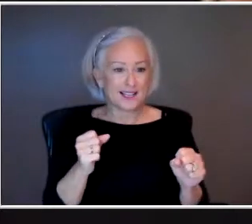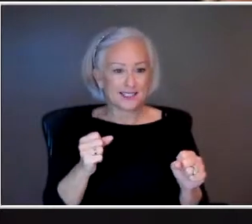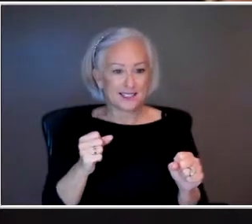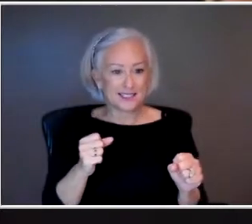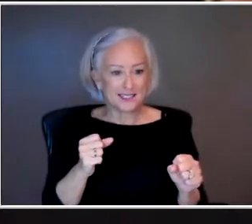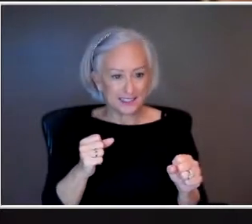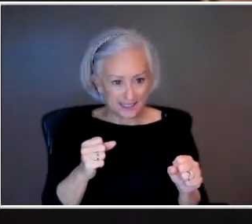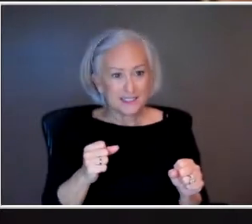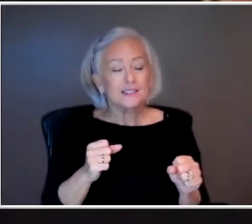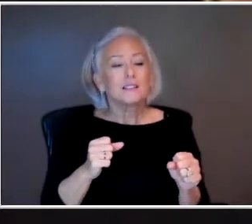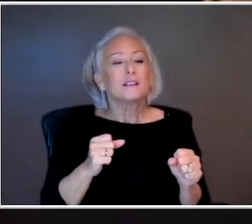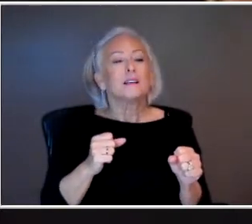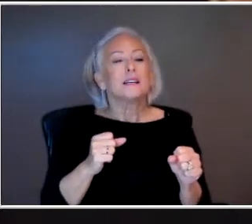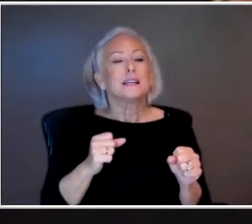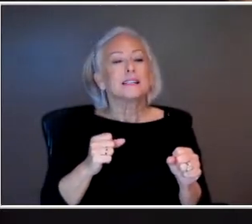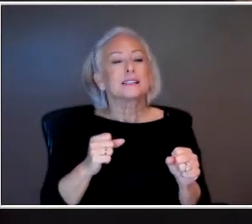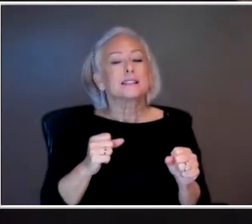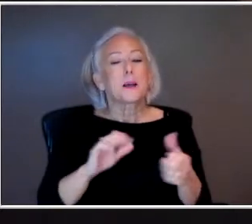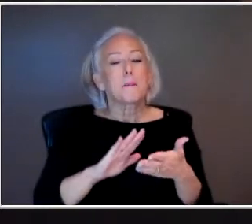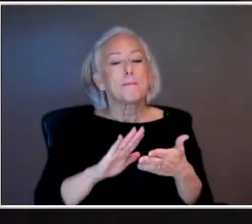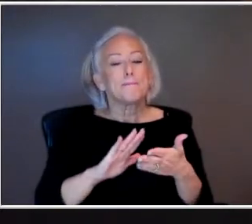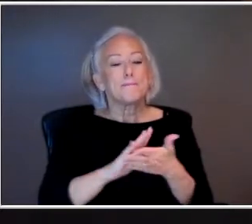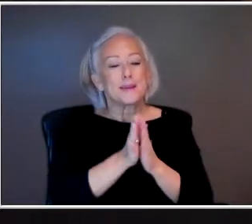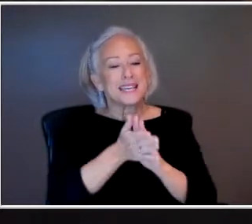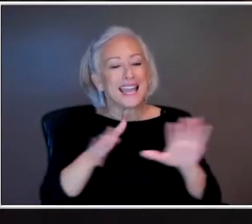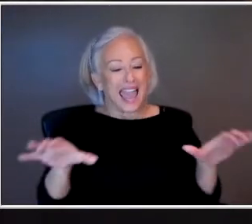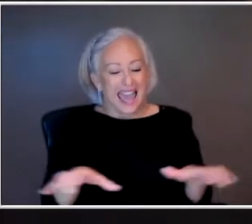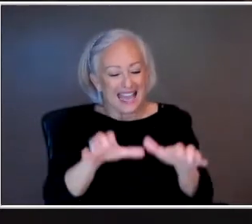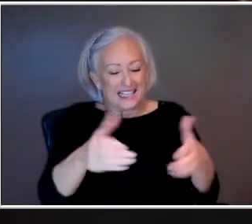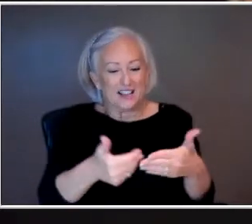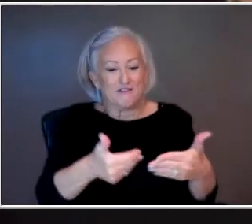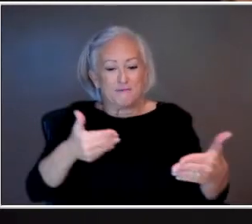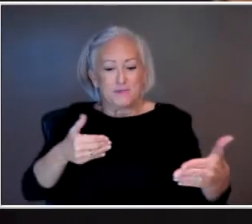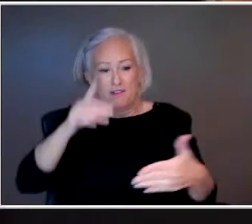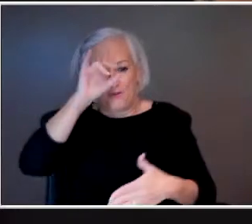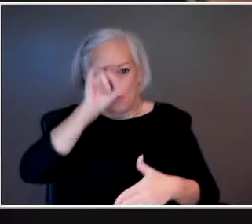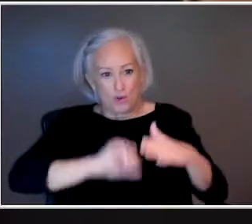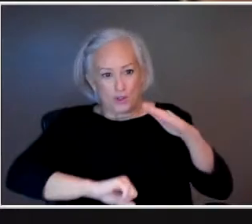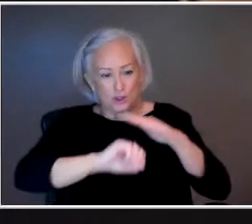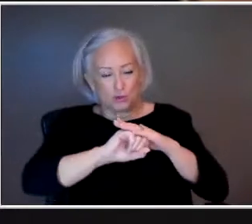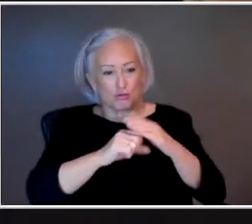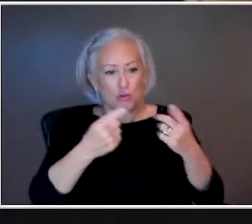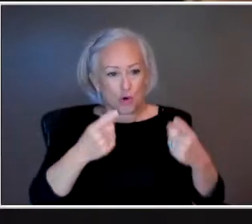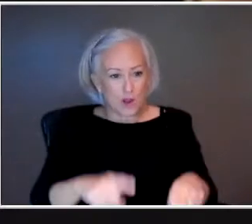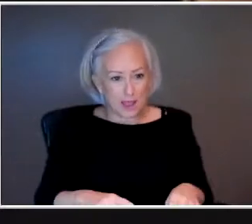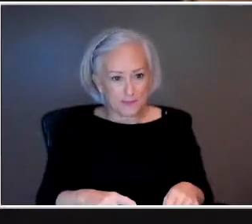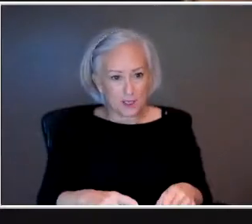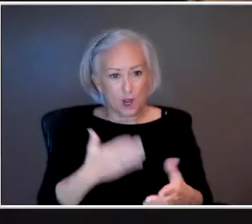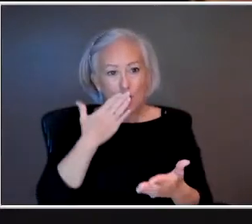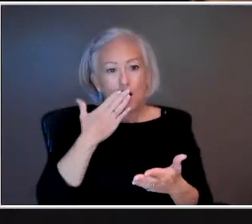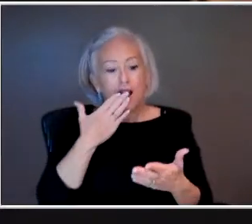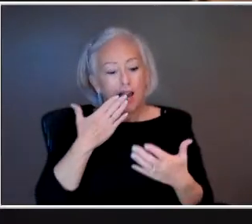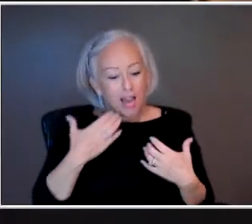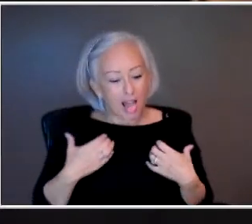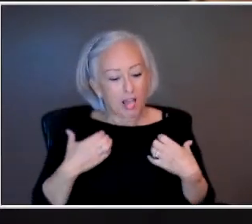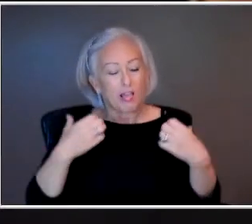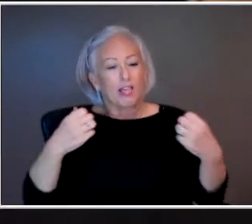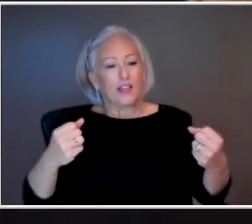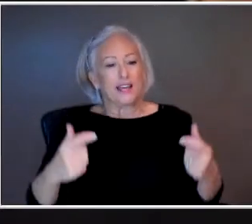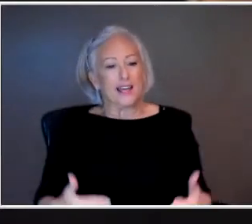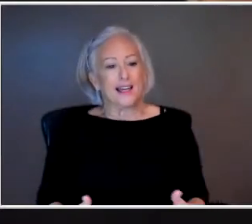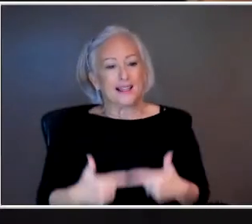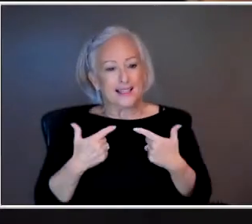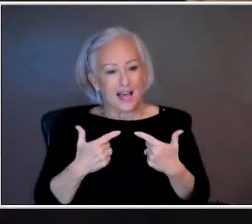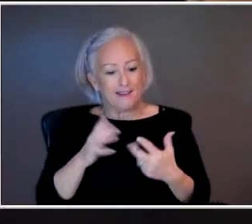prior to the stroke, having some different healthy lifestyles that even previously